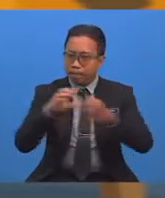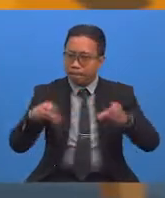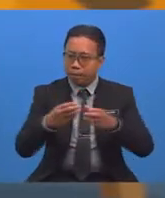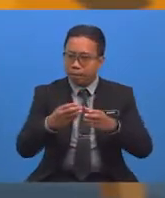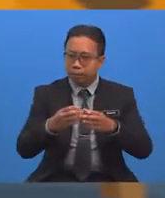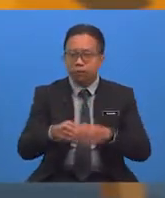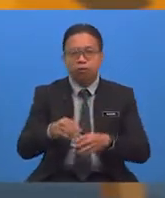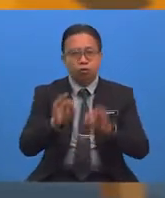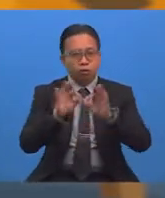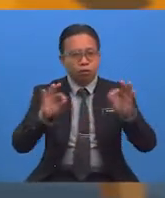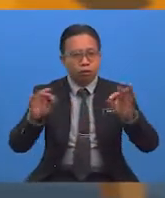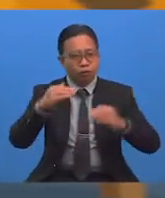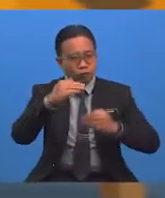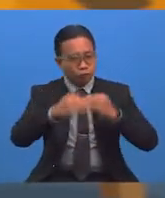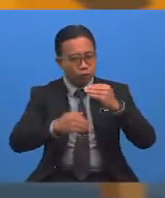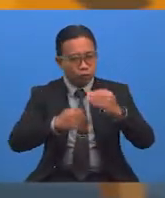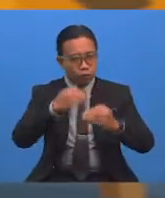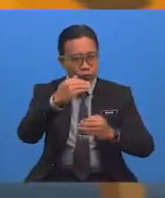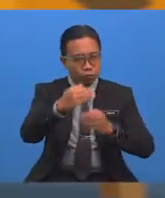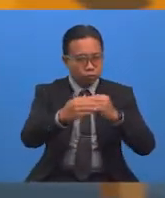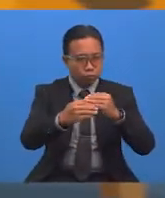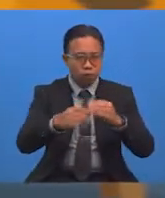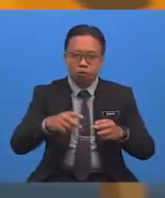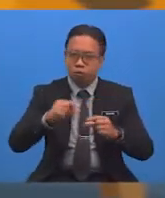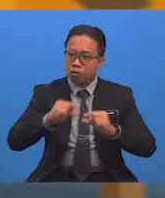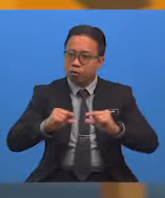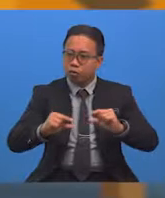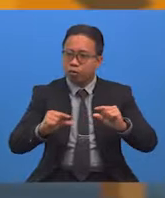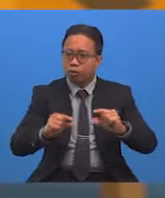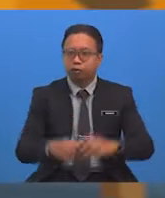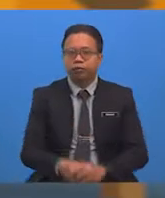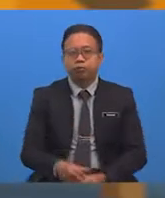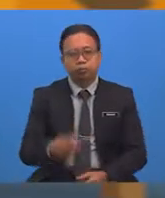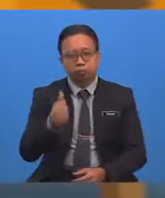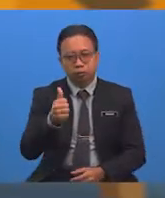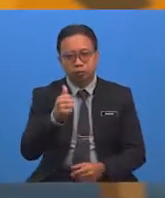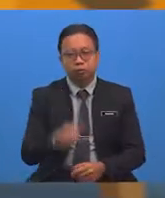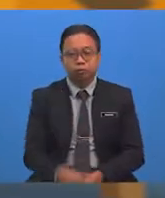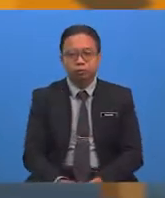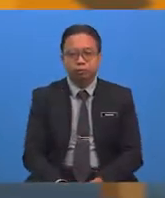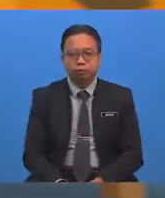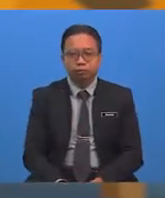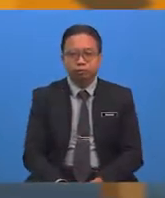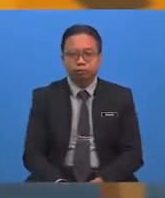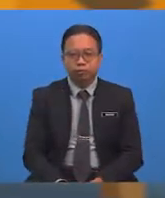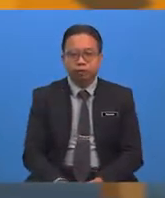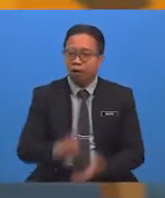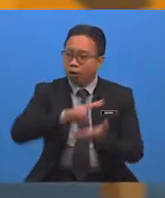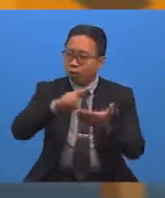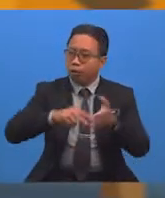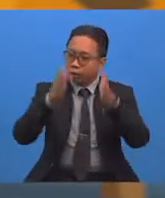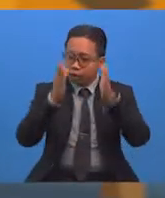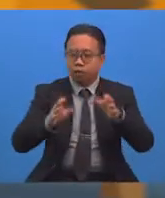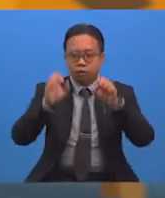writing flow smoothly and read coherently, ensuring that readers